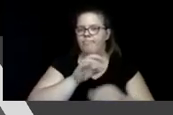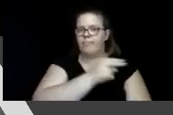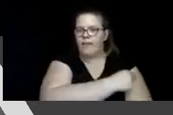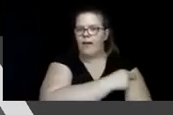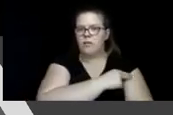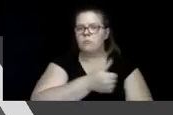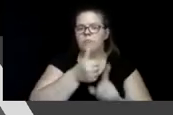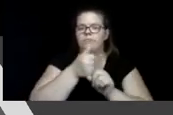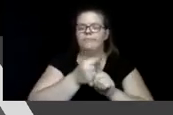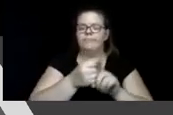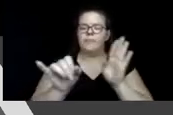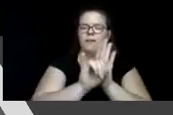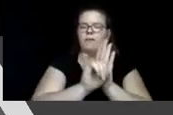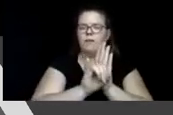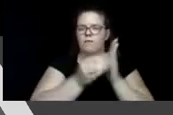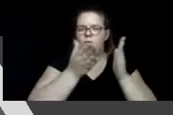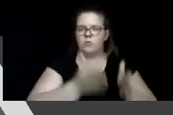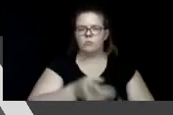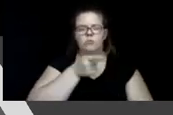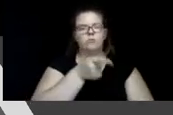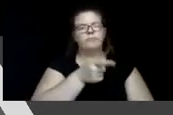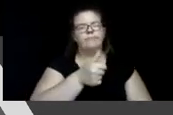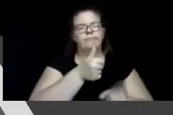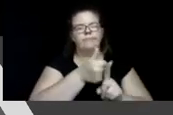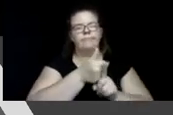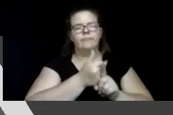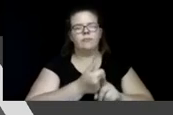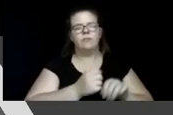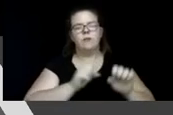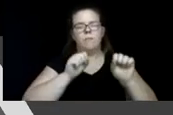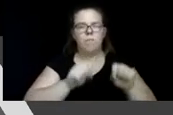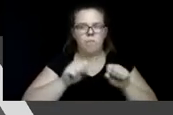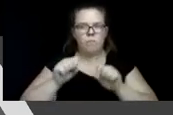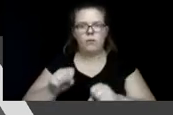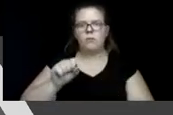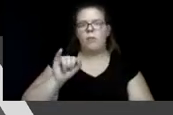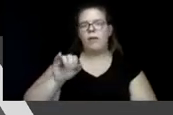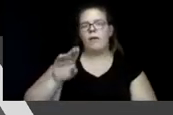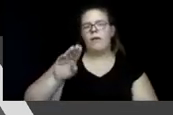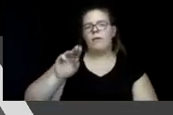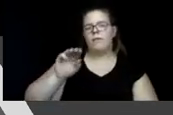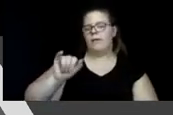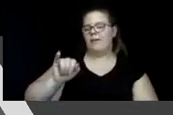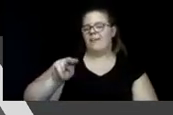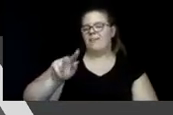hospital identifies someone as being a potential intimate partner violence